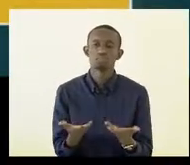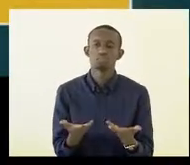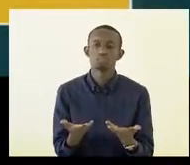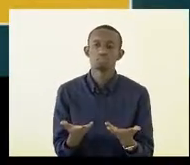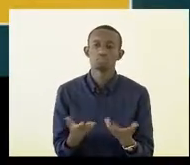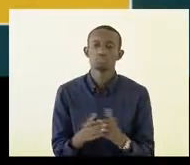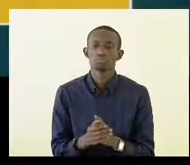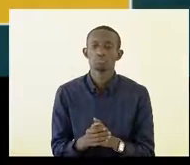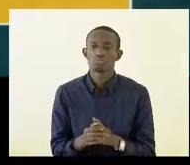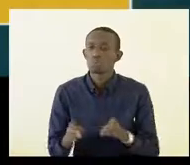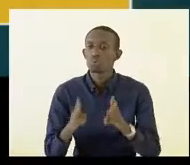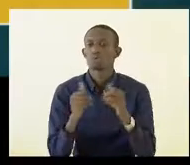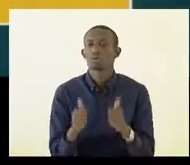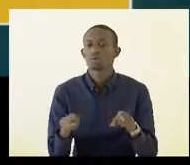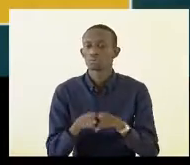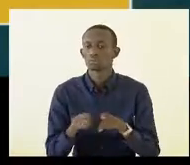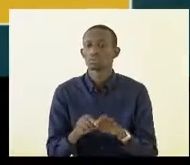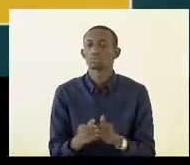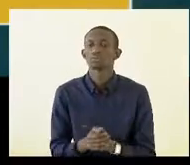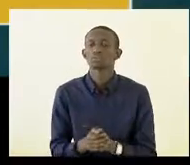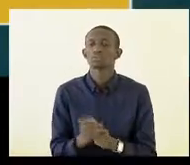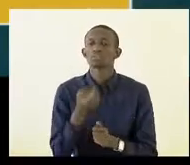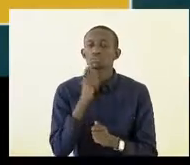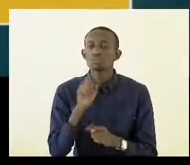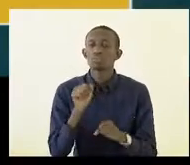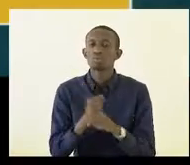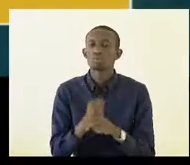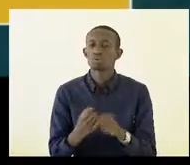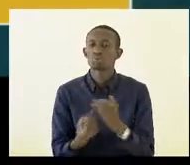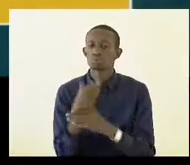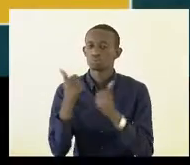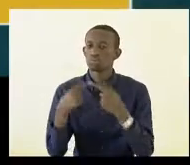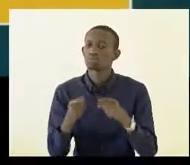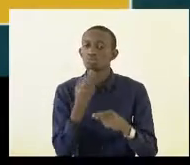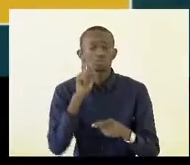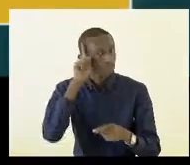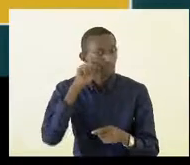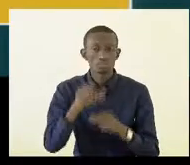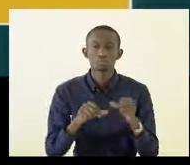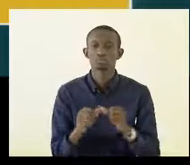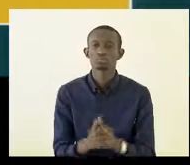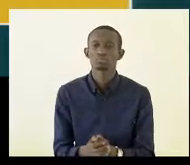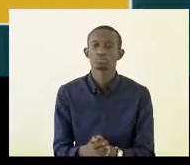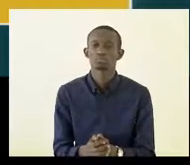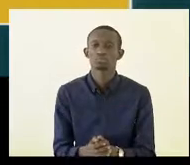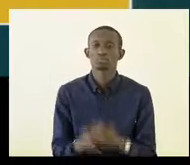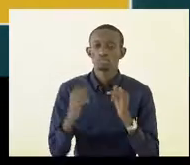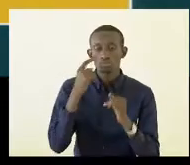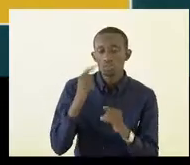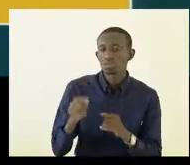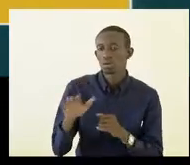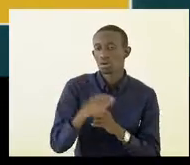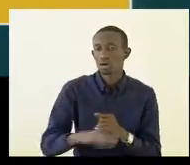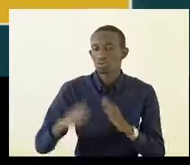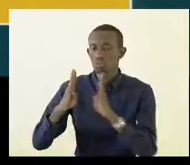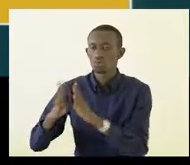In the same way, we want to have increased production. There are things we need to think about. When we go urbanization,